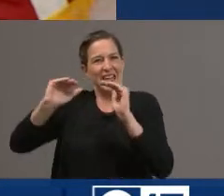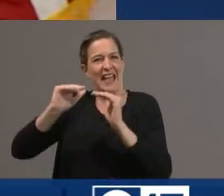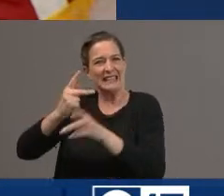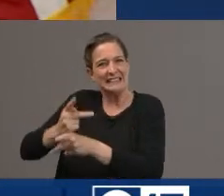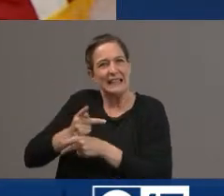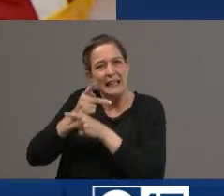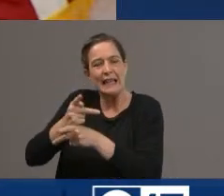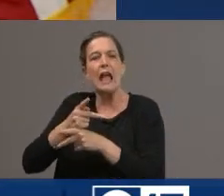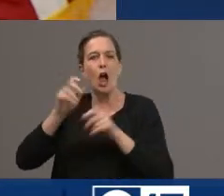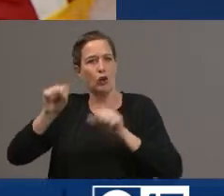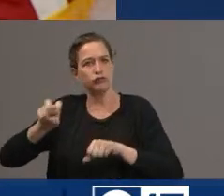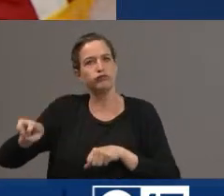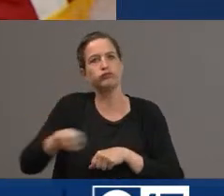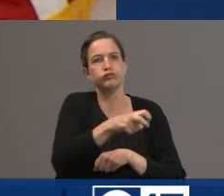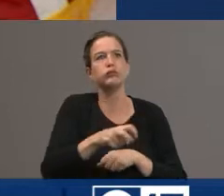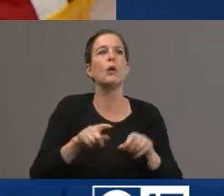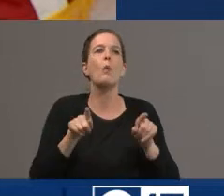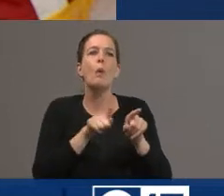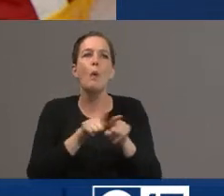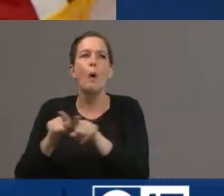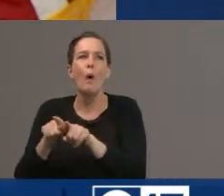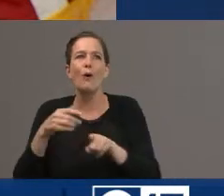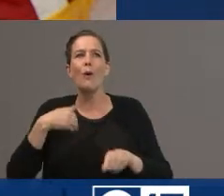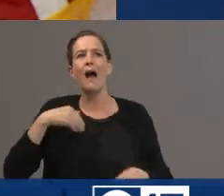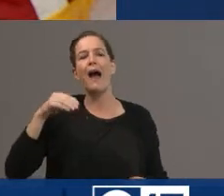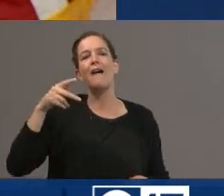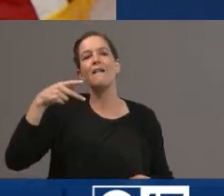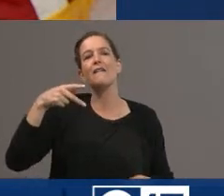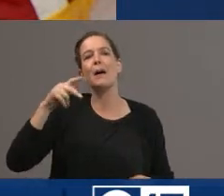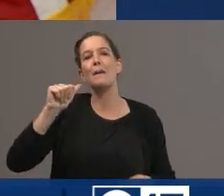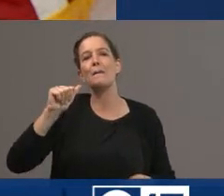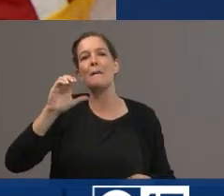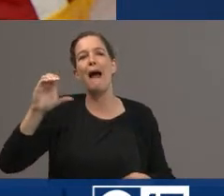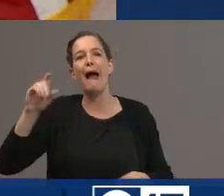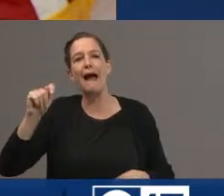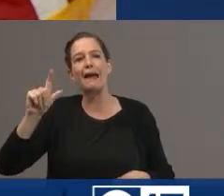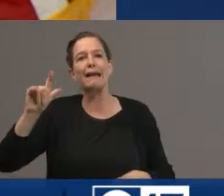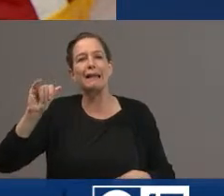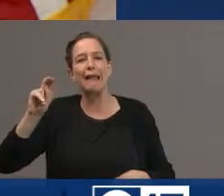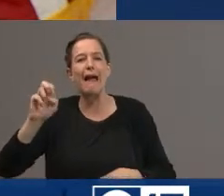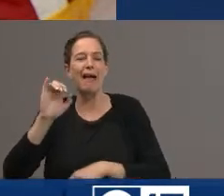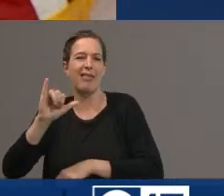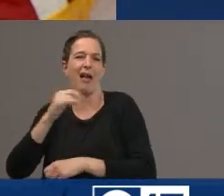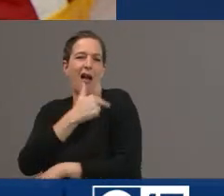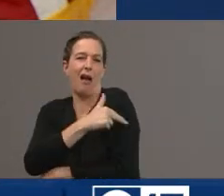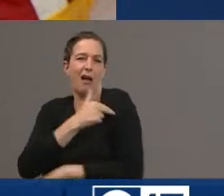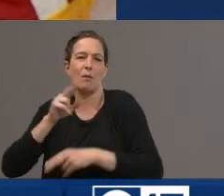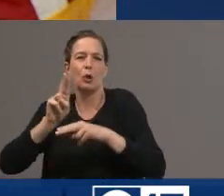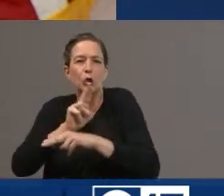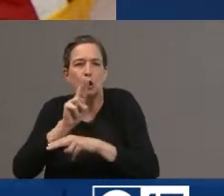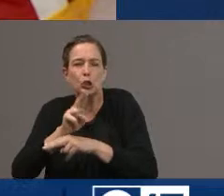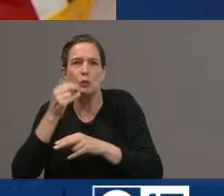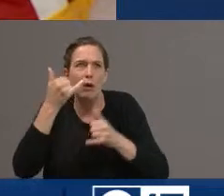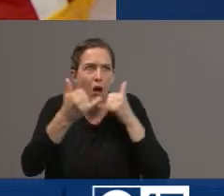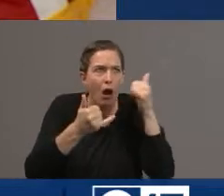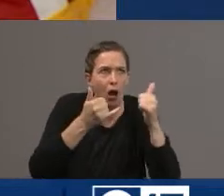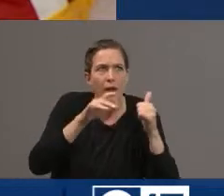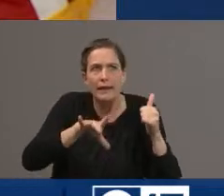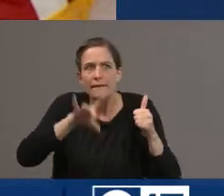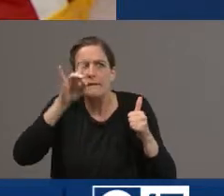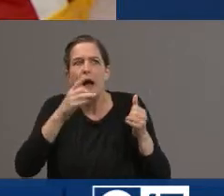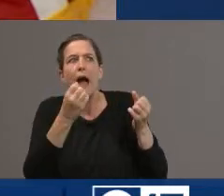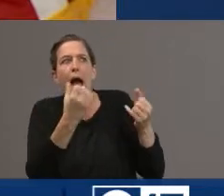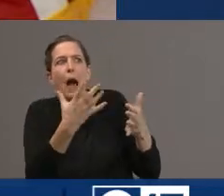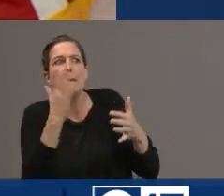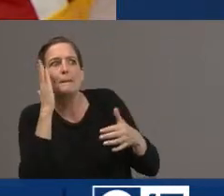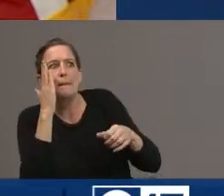care capacity tracker, the PACT line, where hospitals can utilize that to get real-time information on beds at